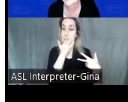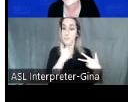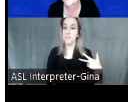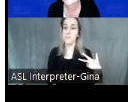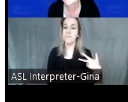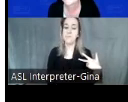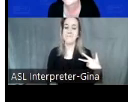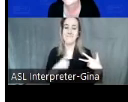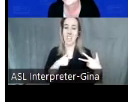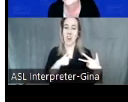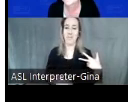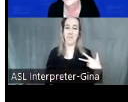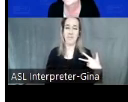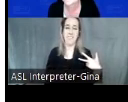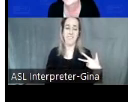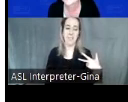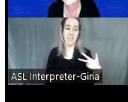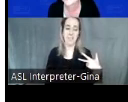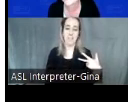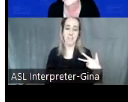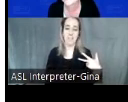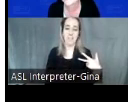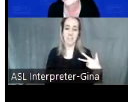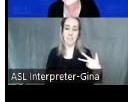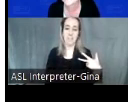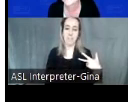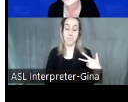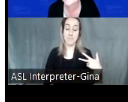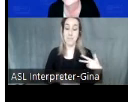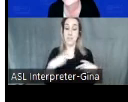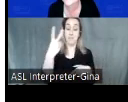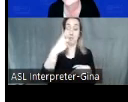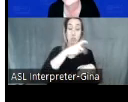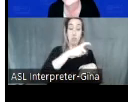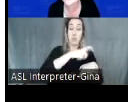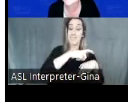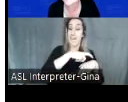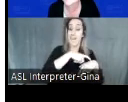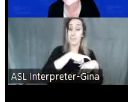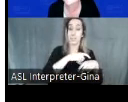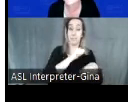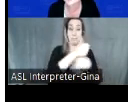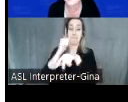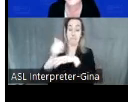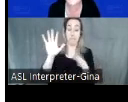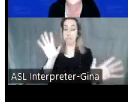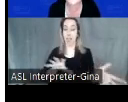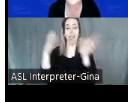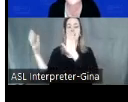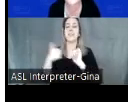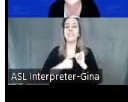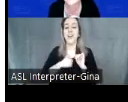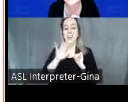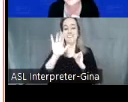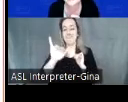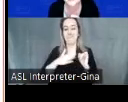Sorry about that. I have two timers going and one of them is making a mess. Okay, sorry about that. That was my